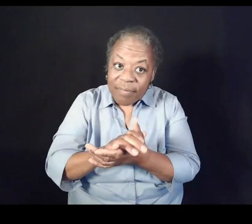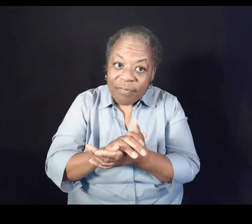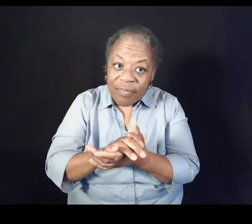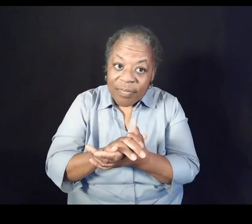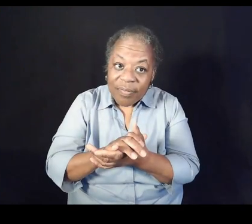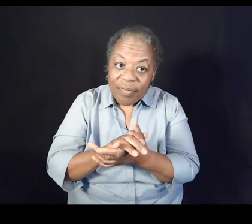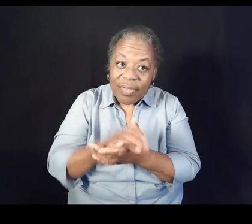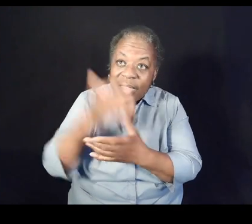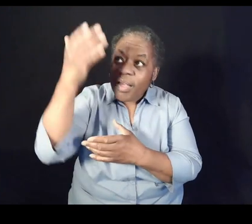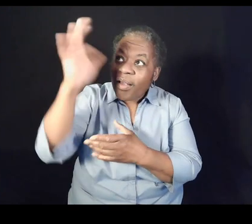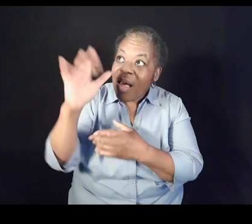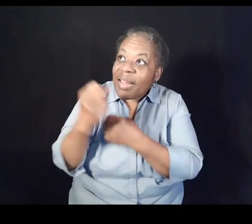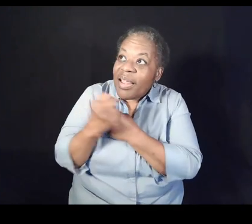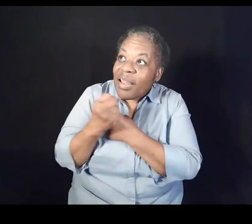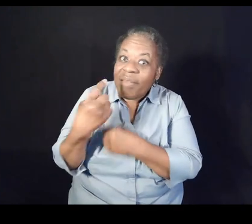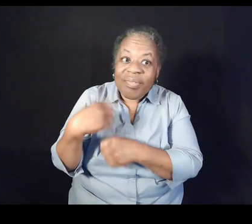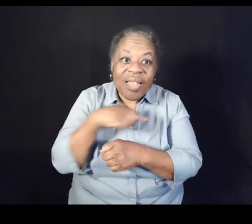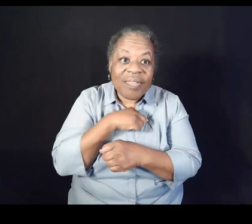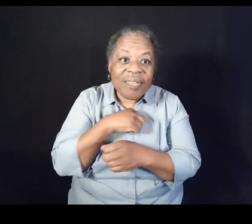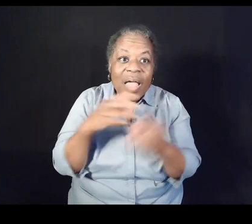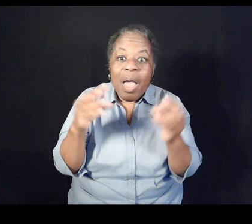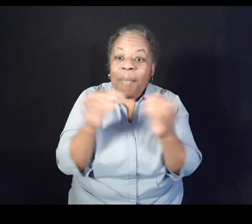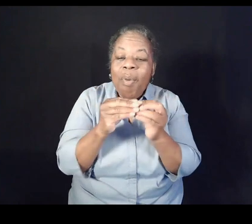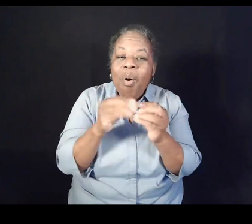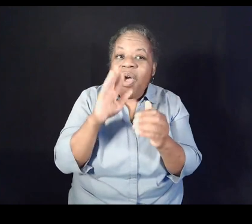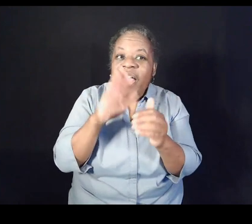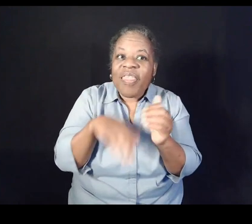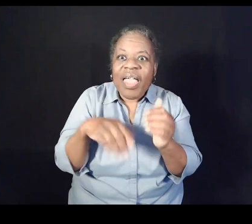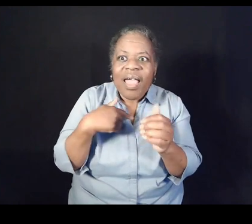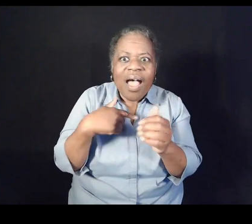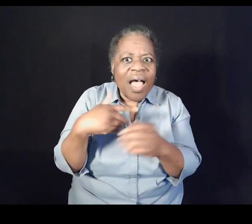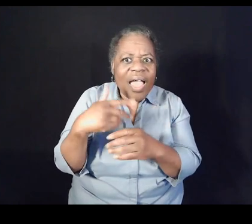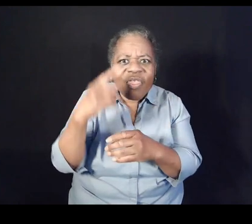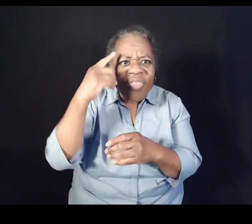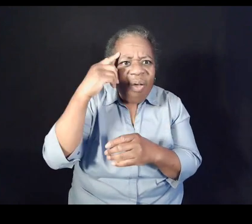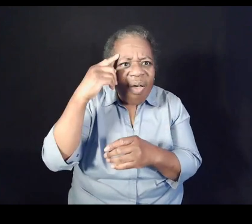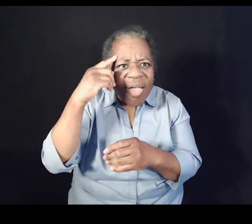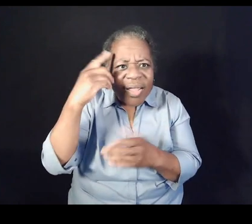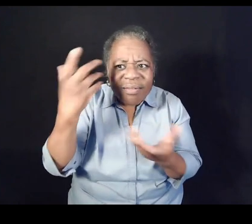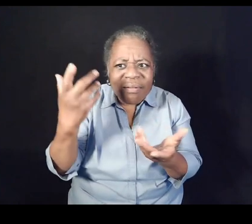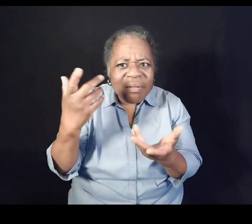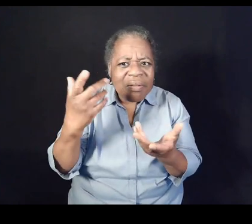God loves us even more than I once dared to ask or imagine.